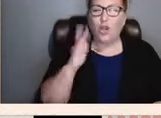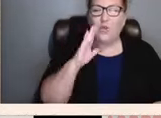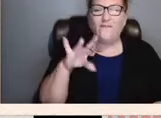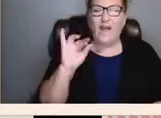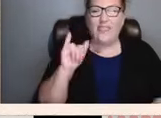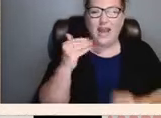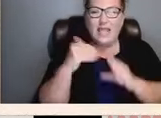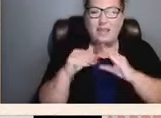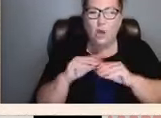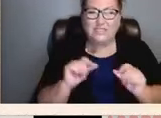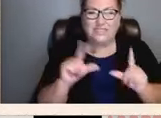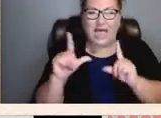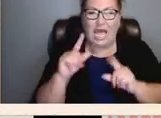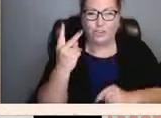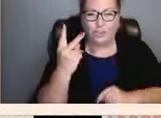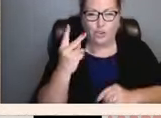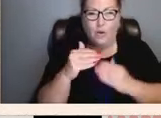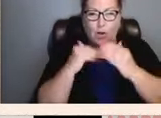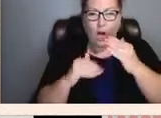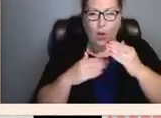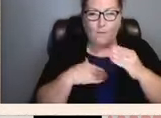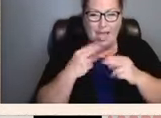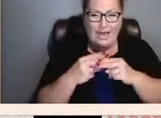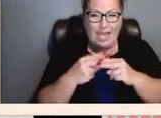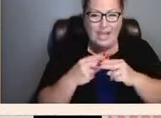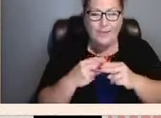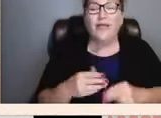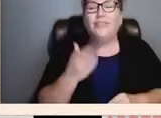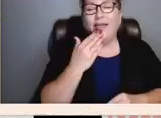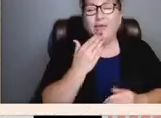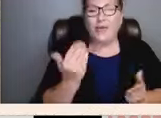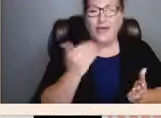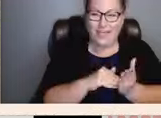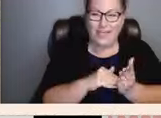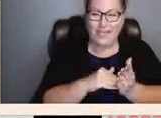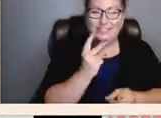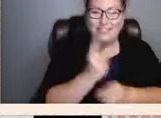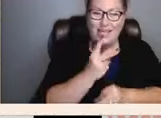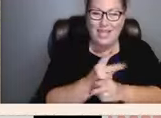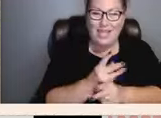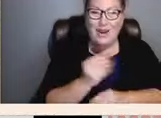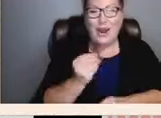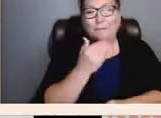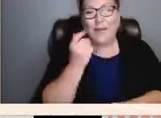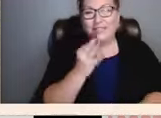2 below my name. Thank you again. Take care, and best of luck.